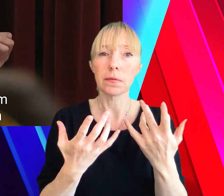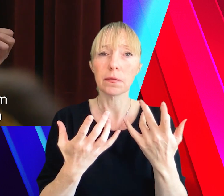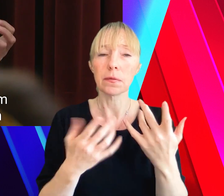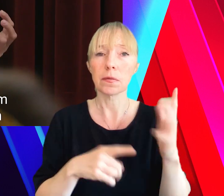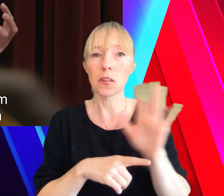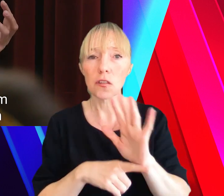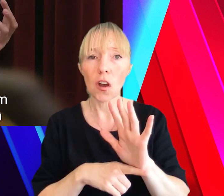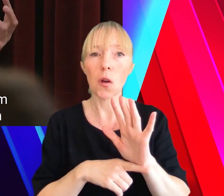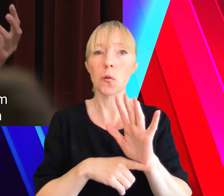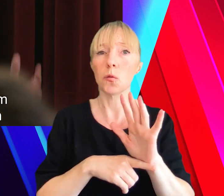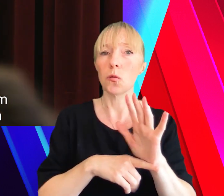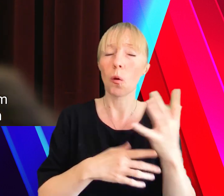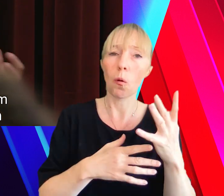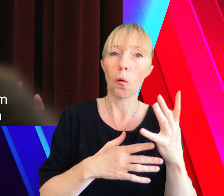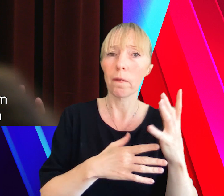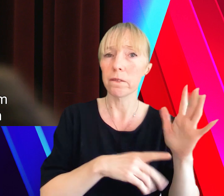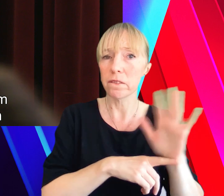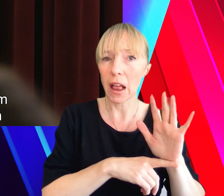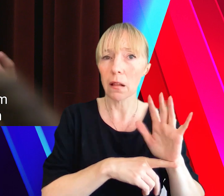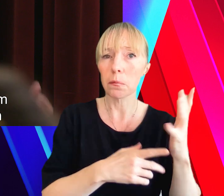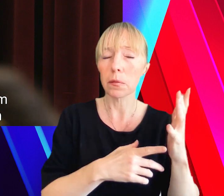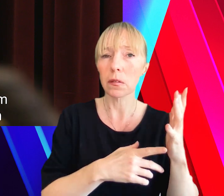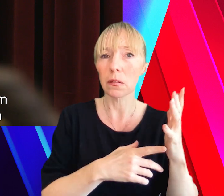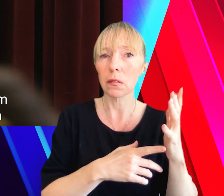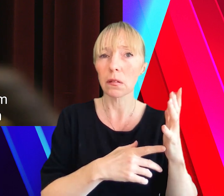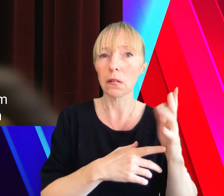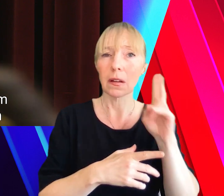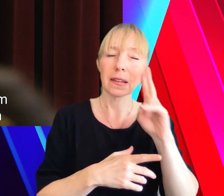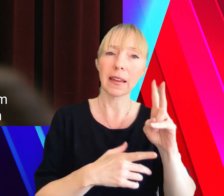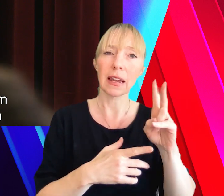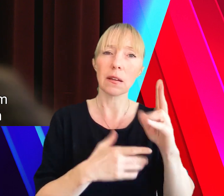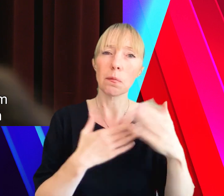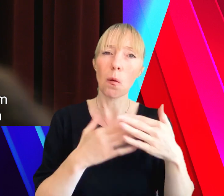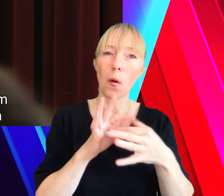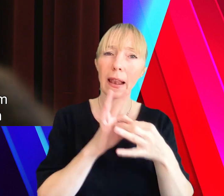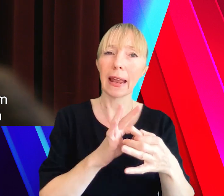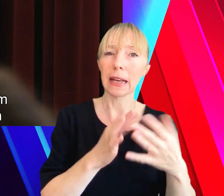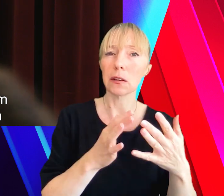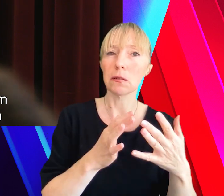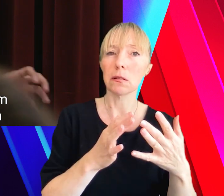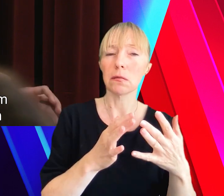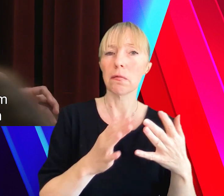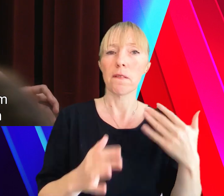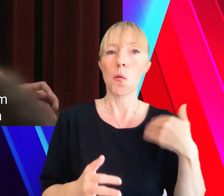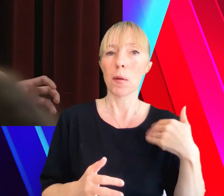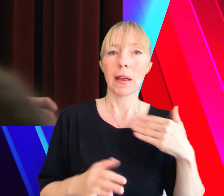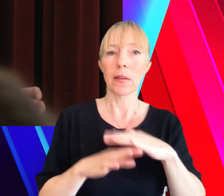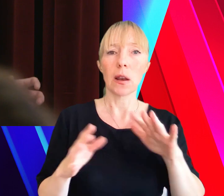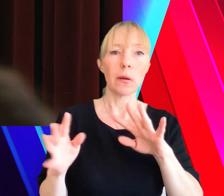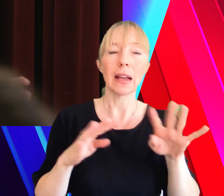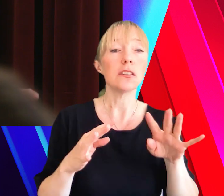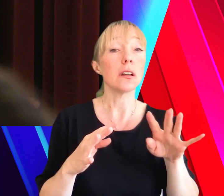of the kind of shows or the kind of films that sort of are seen as more for women,